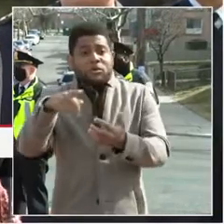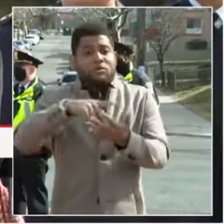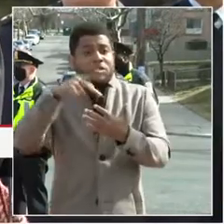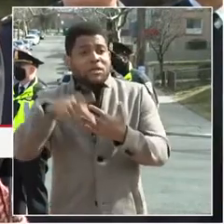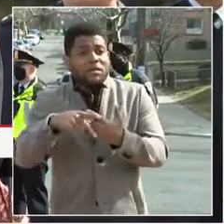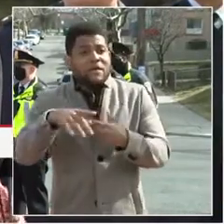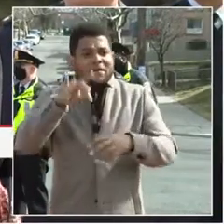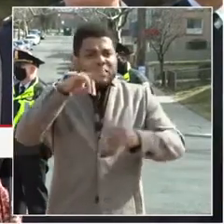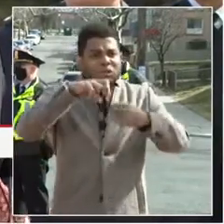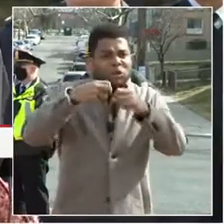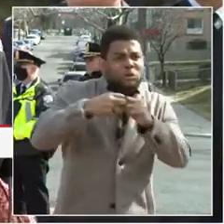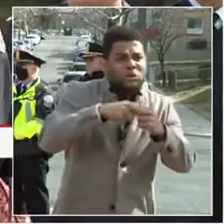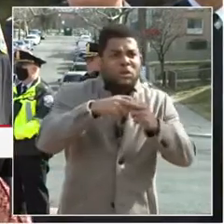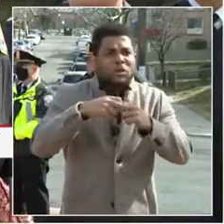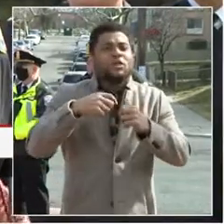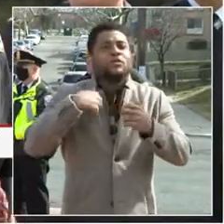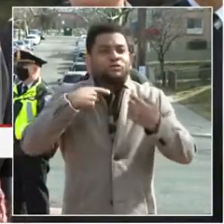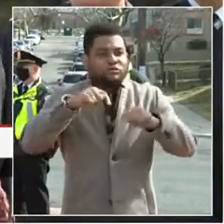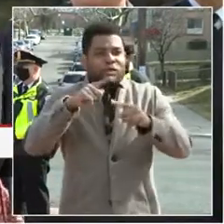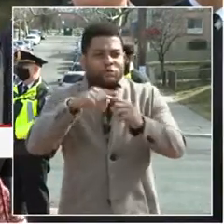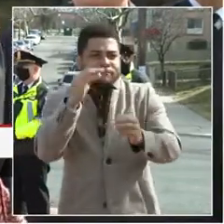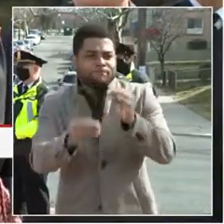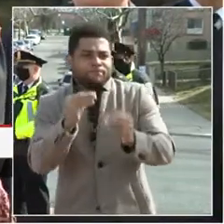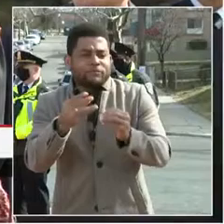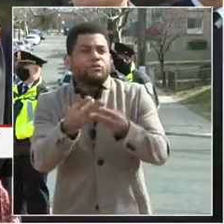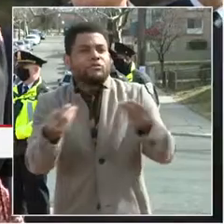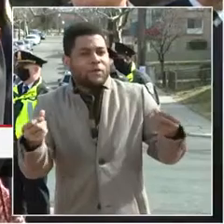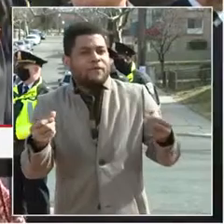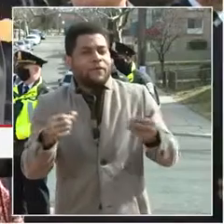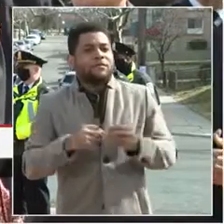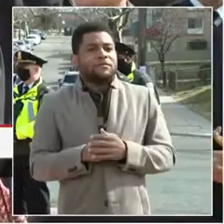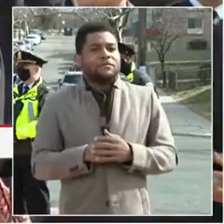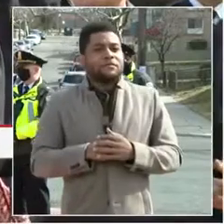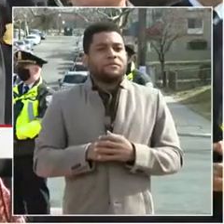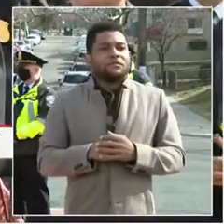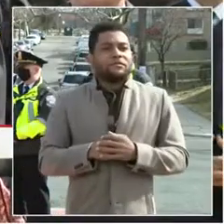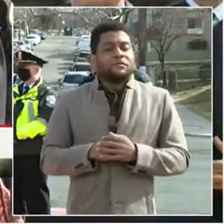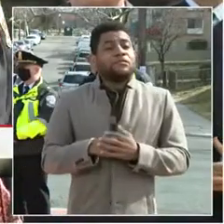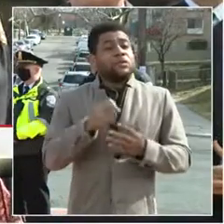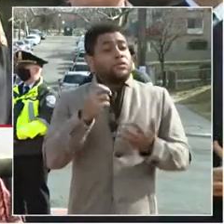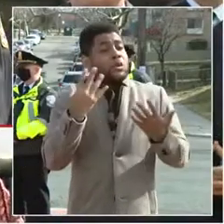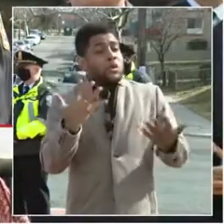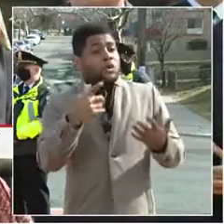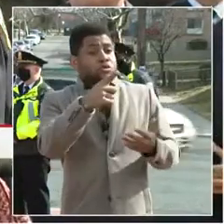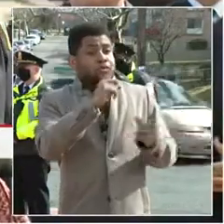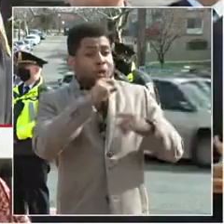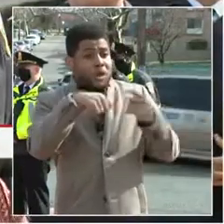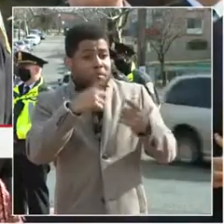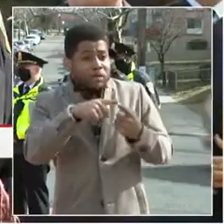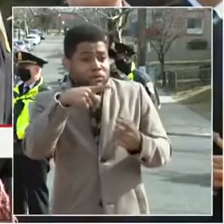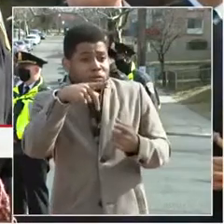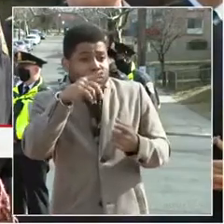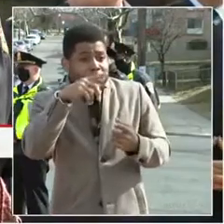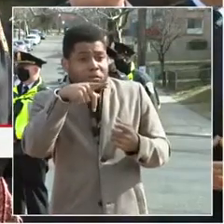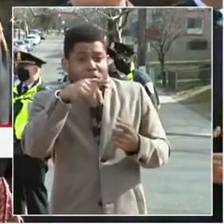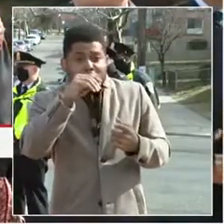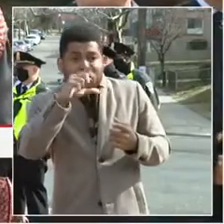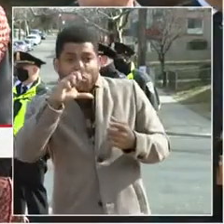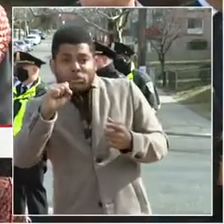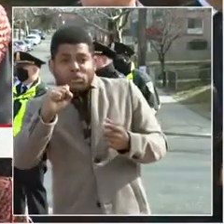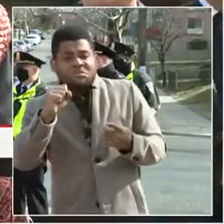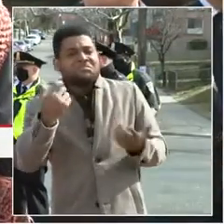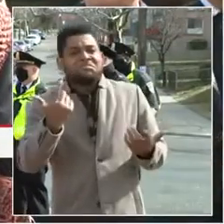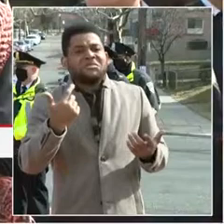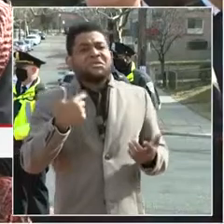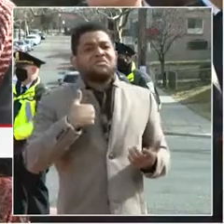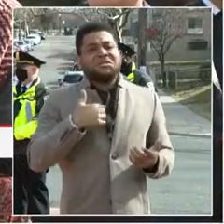sure we're working on that. So let's talk about, if you want to talk about polls. I don't spend too much time talking about polls